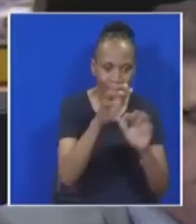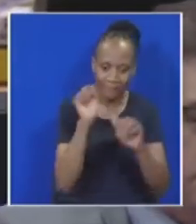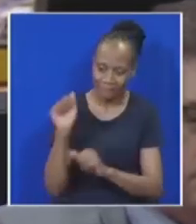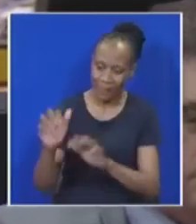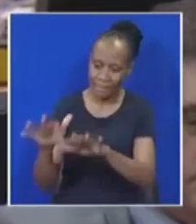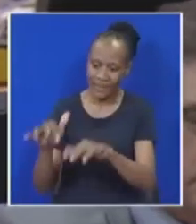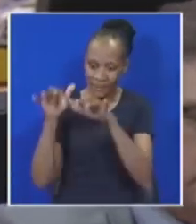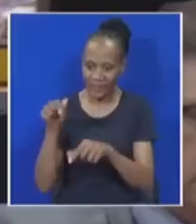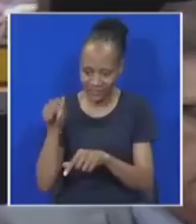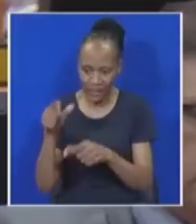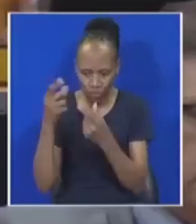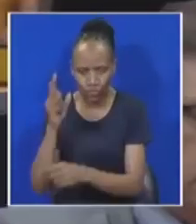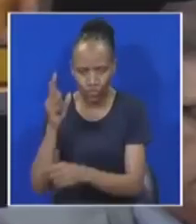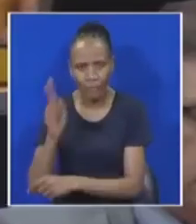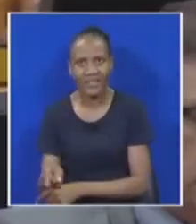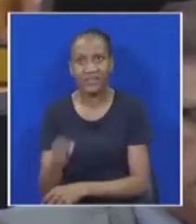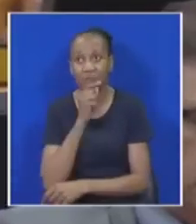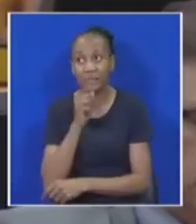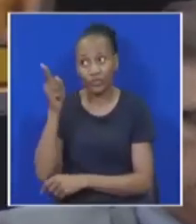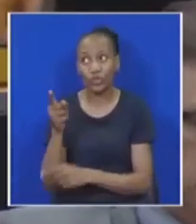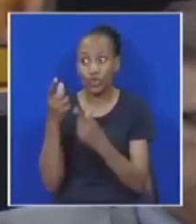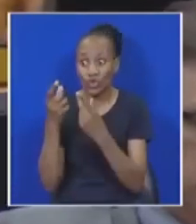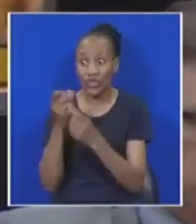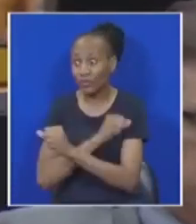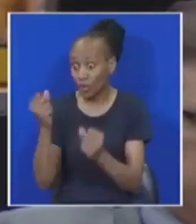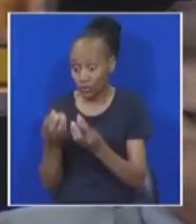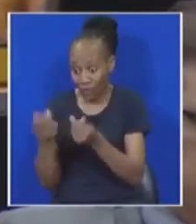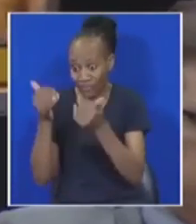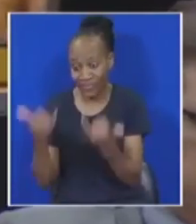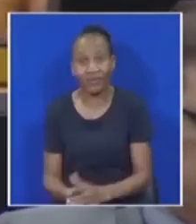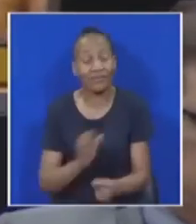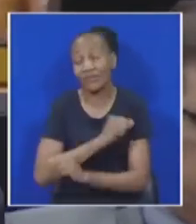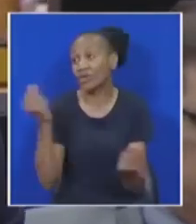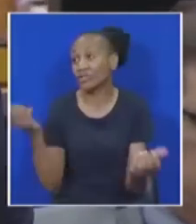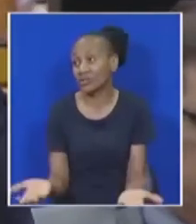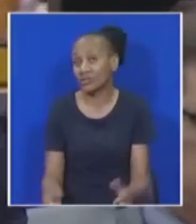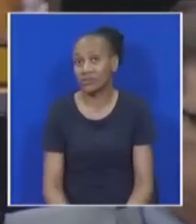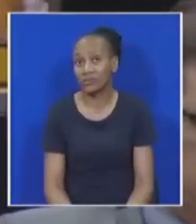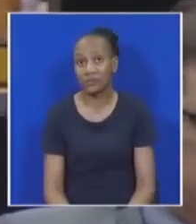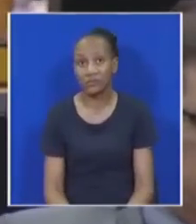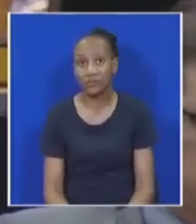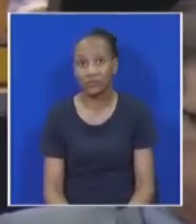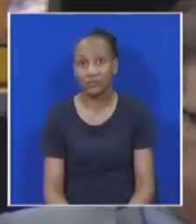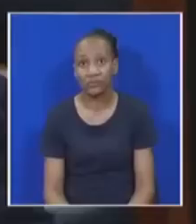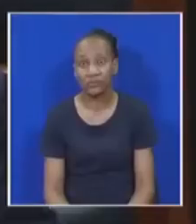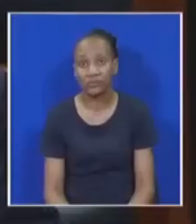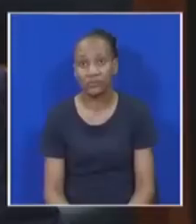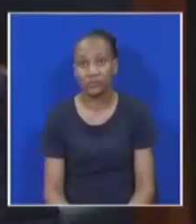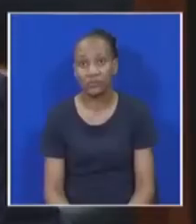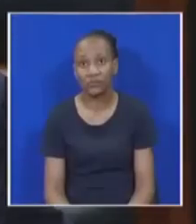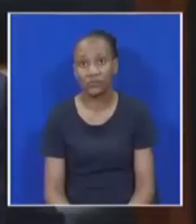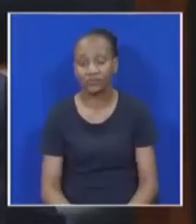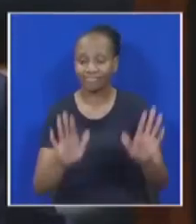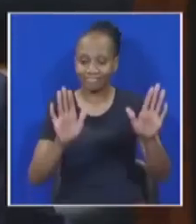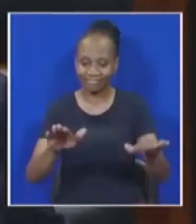deal with it, it means you yourself can't deal with it right now. Okay. Honorable members, Honorable Member,